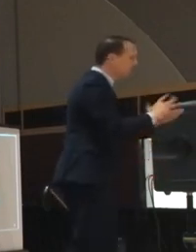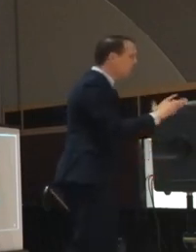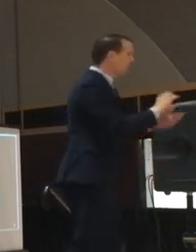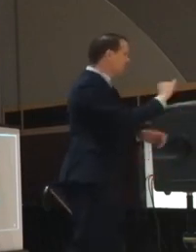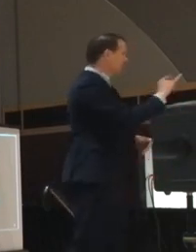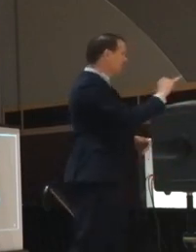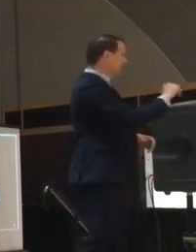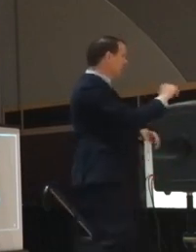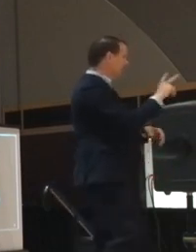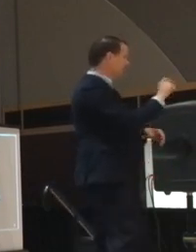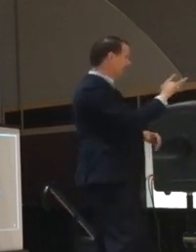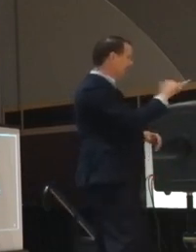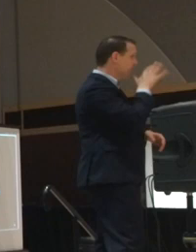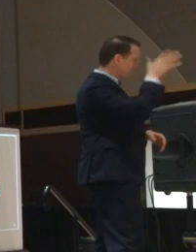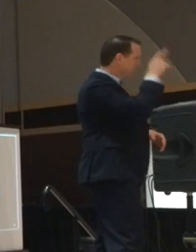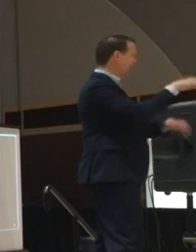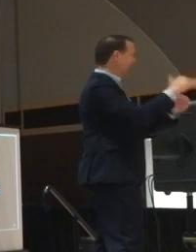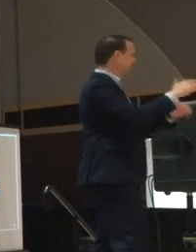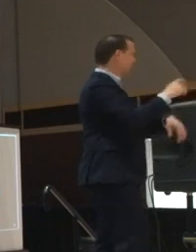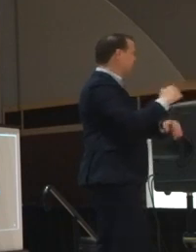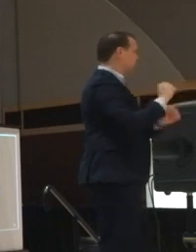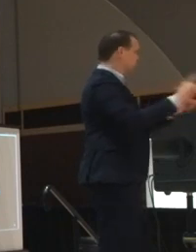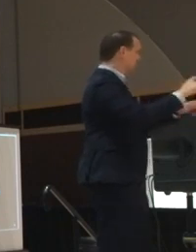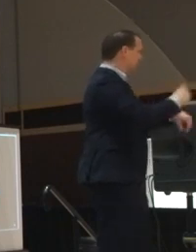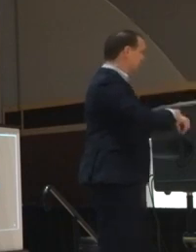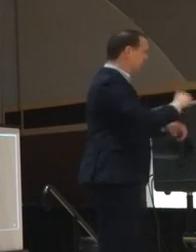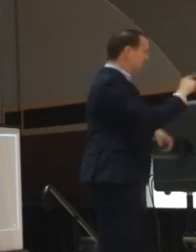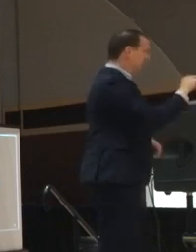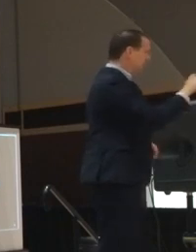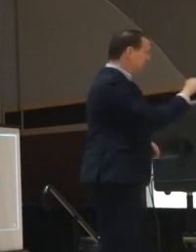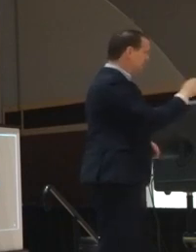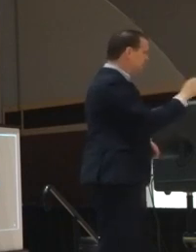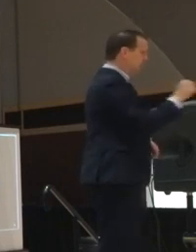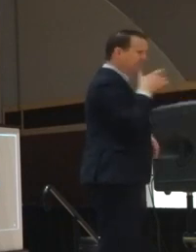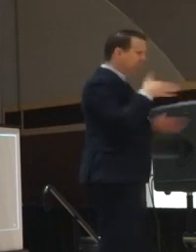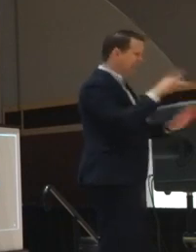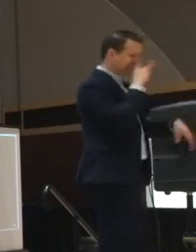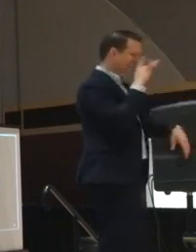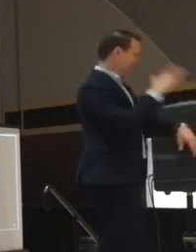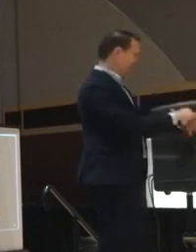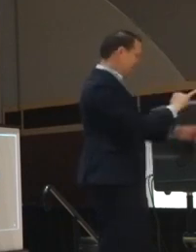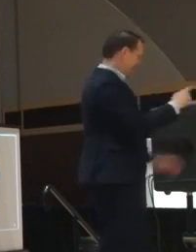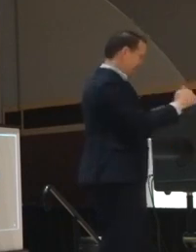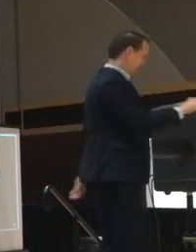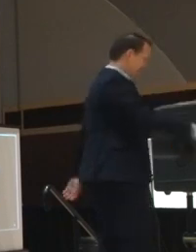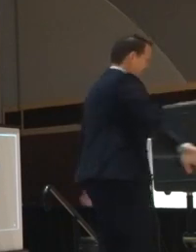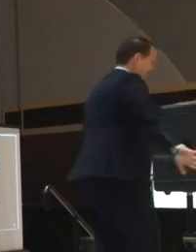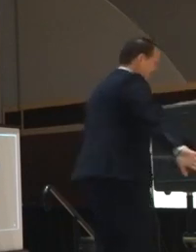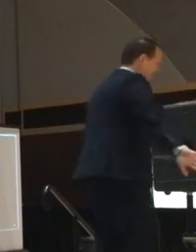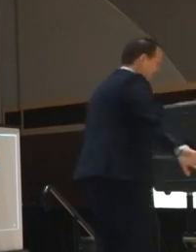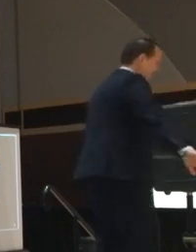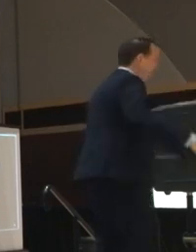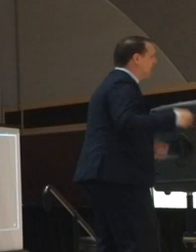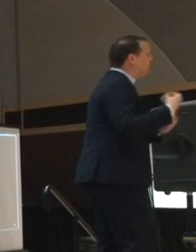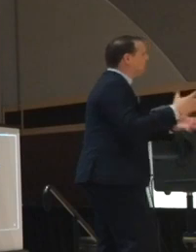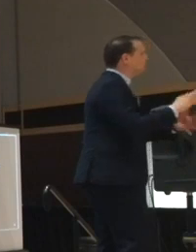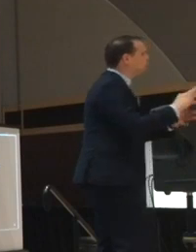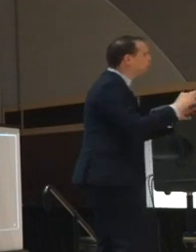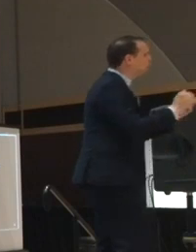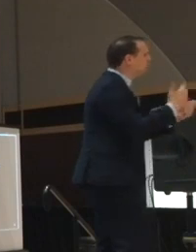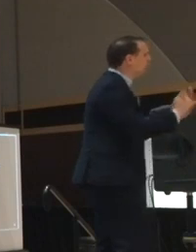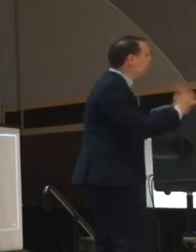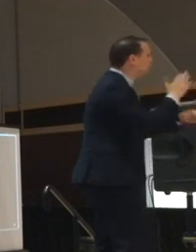parents limit screen time. Steve Jobs hardly let his kids touch an iPad and provide choices of